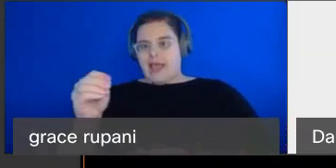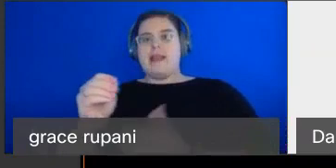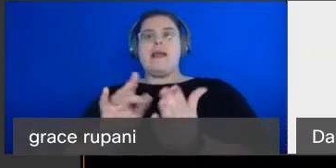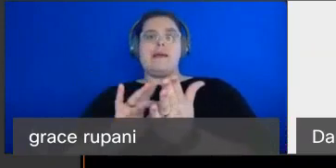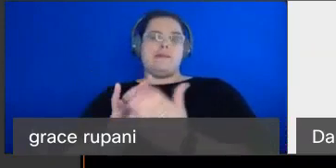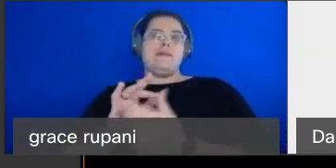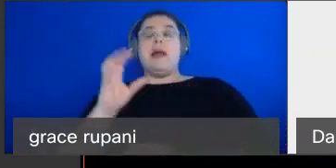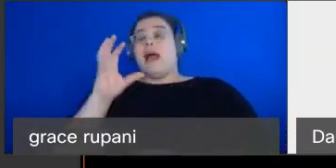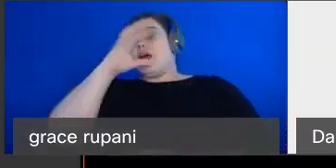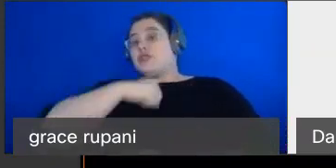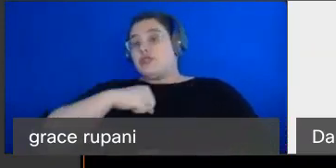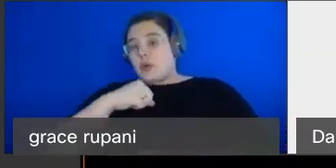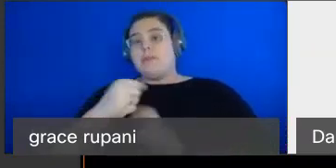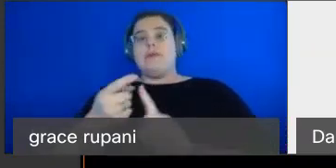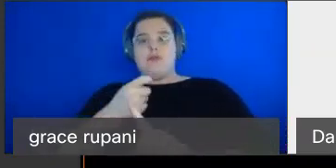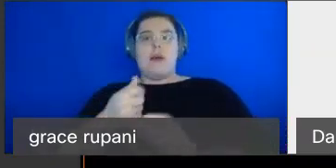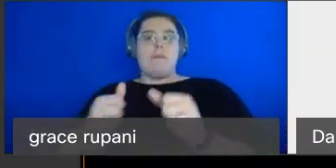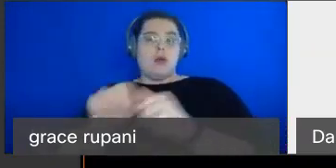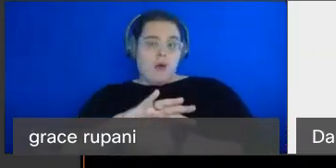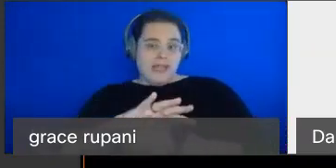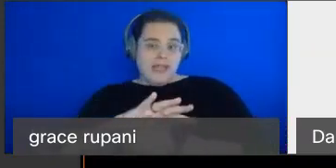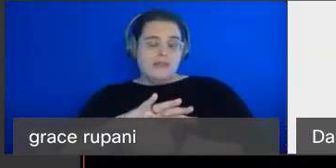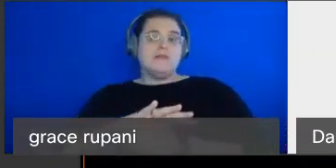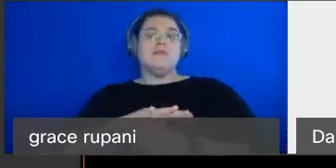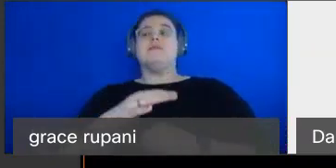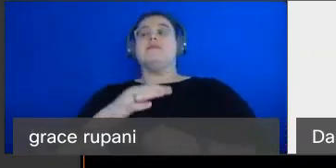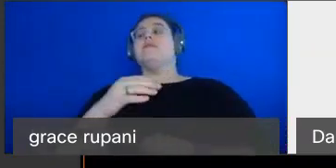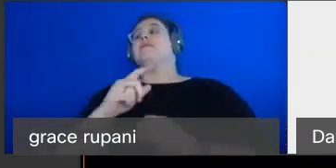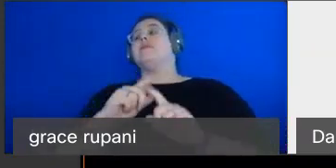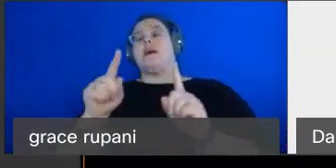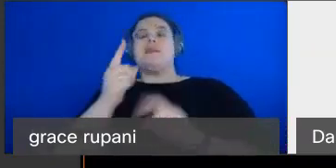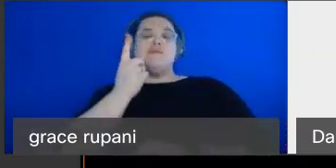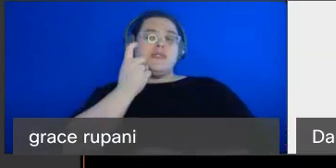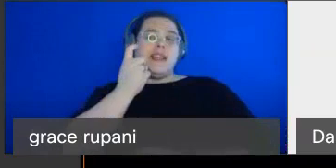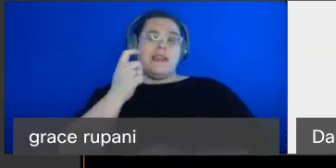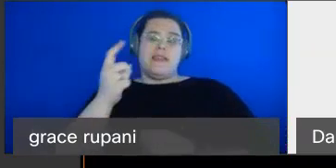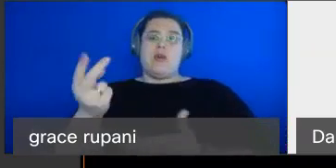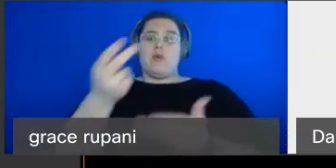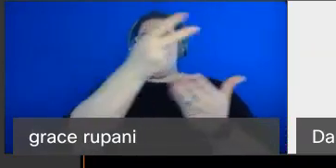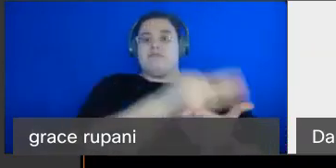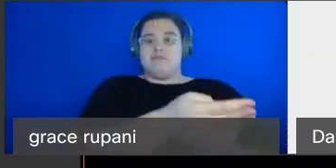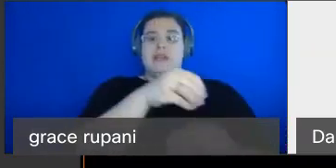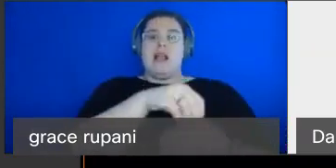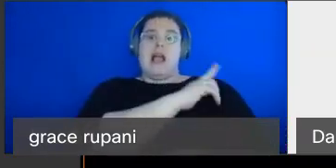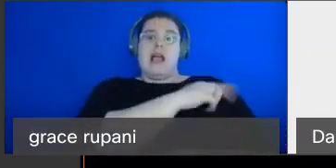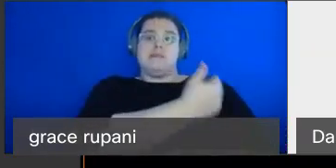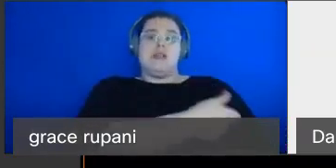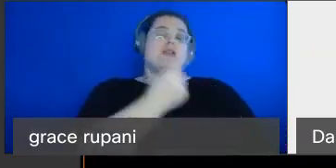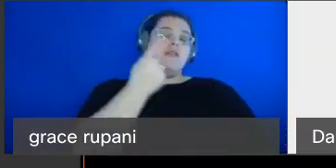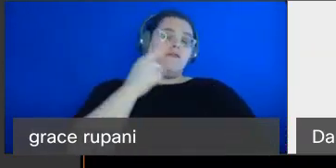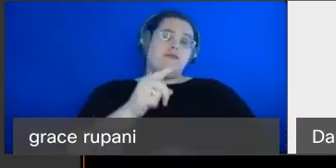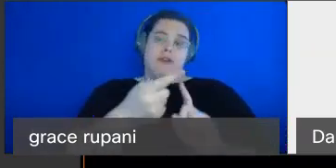presumed a COVID-related death. They were recently hospitalized for COVID. So that's the reason they are included as